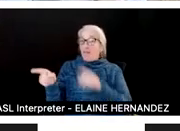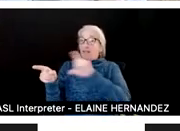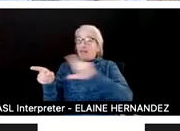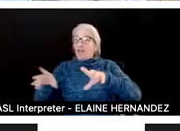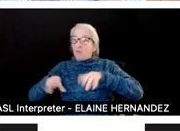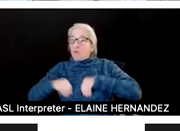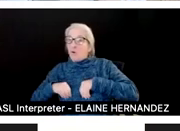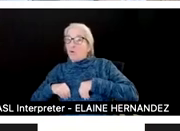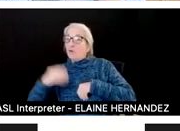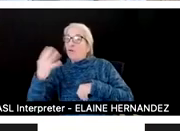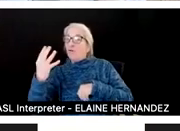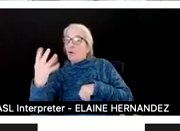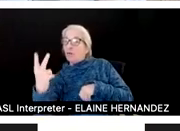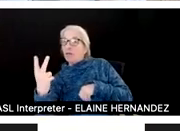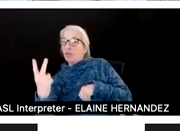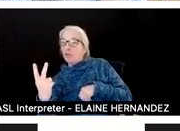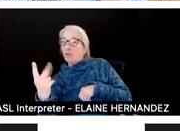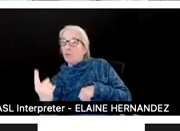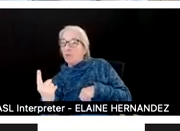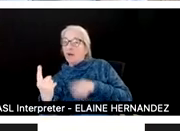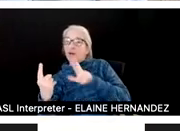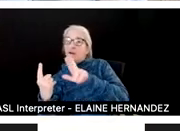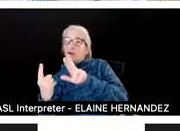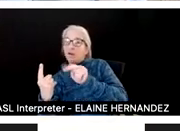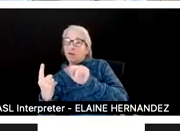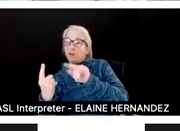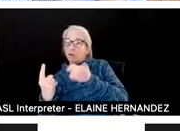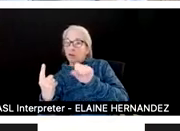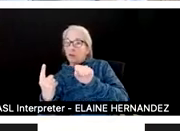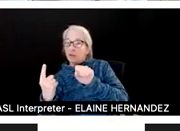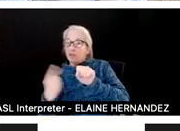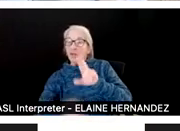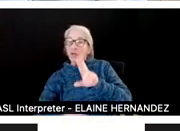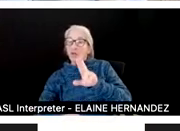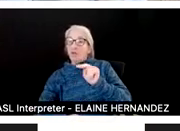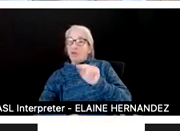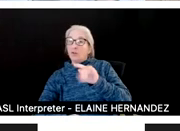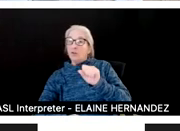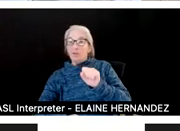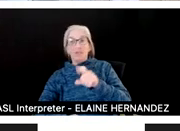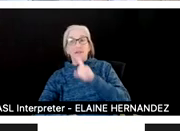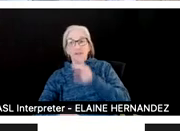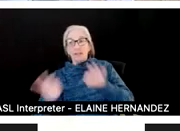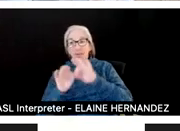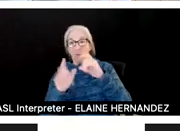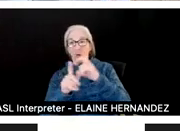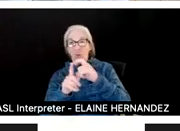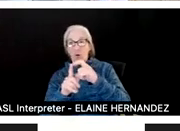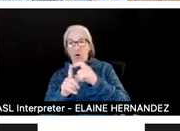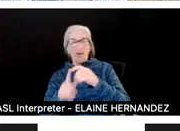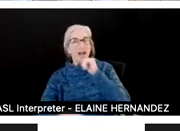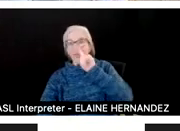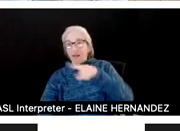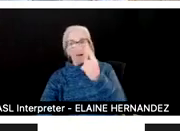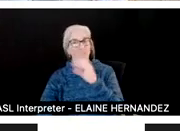The term units is very important because it's not just apartment buildings, it's how many apartments are within